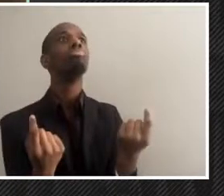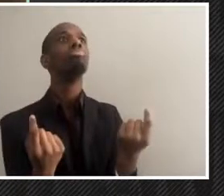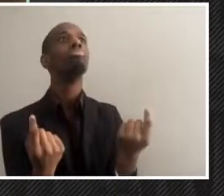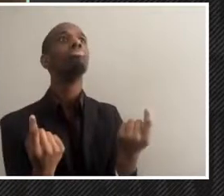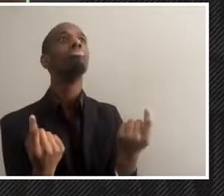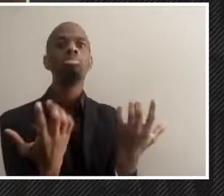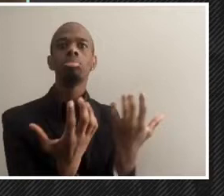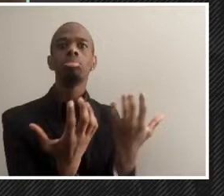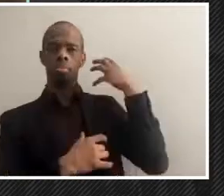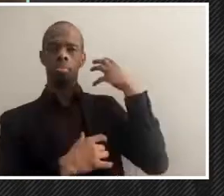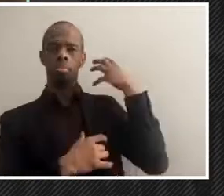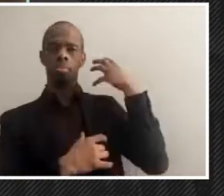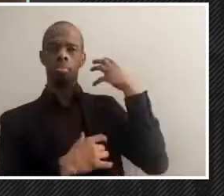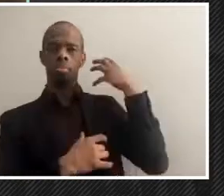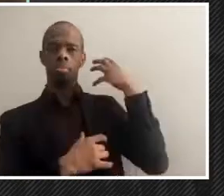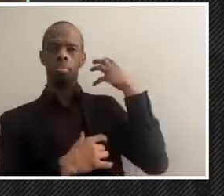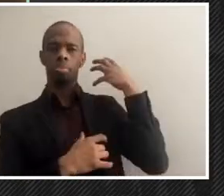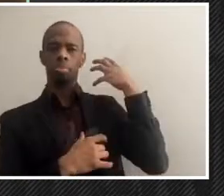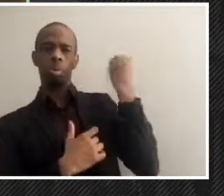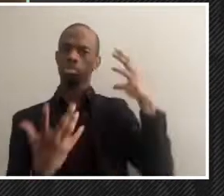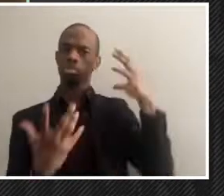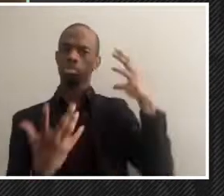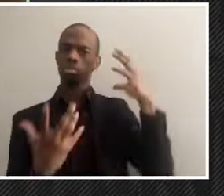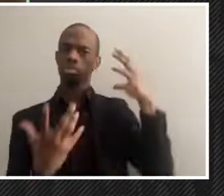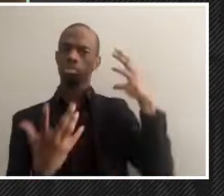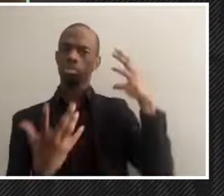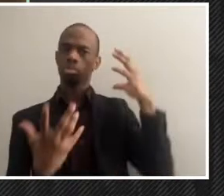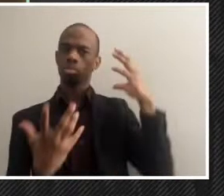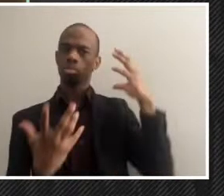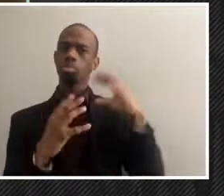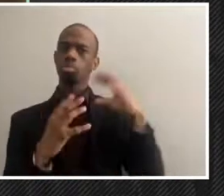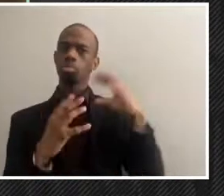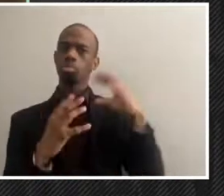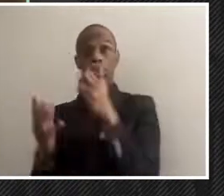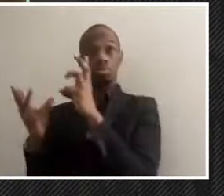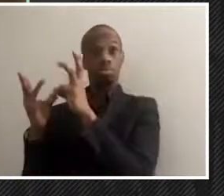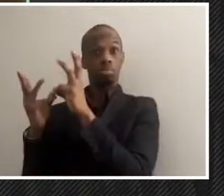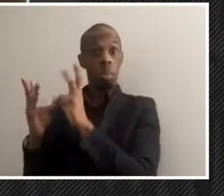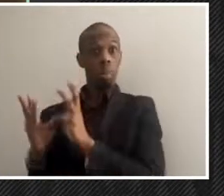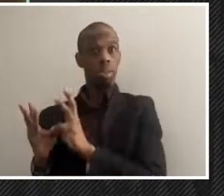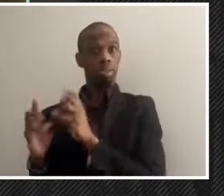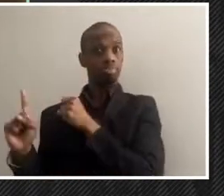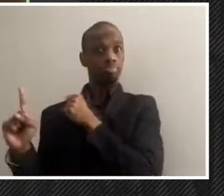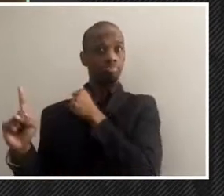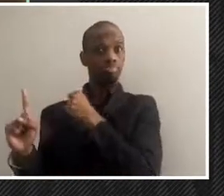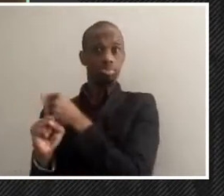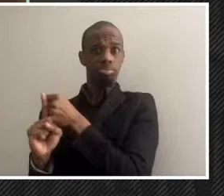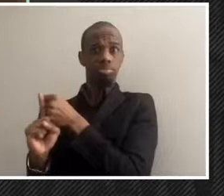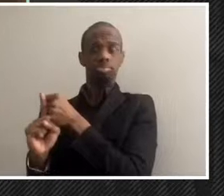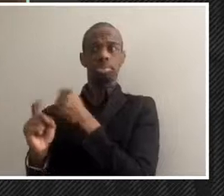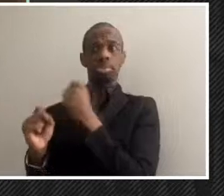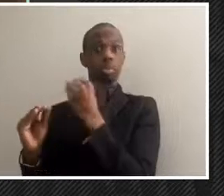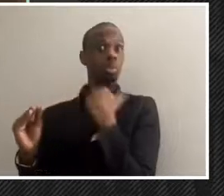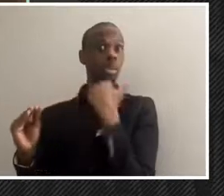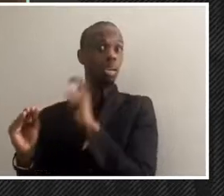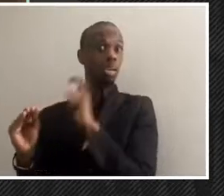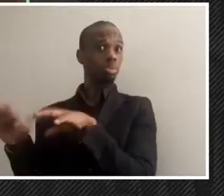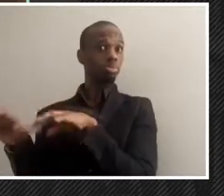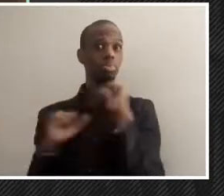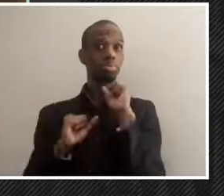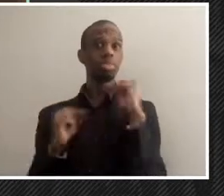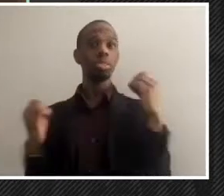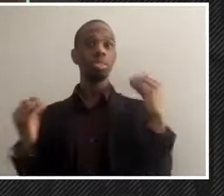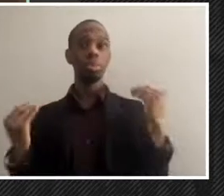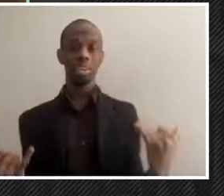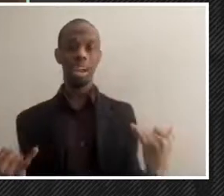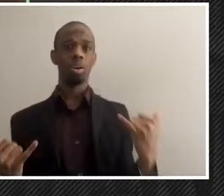the effects of this again crisis of leadership and natural disaster. And I believe the answer is